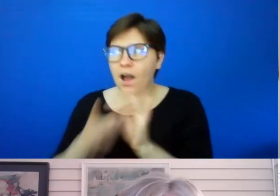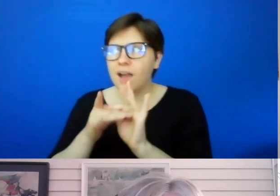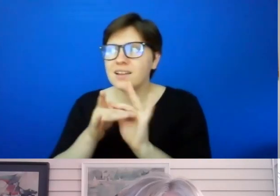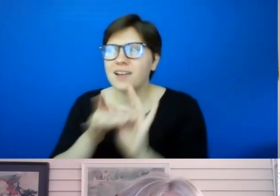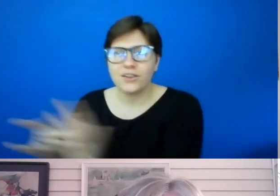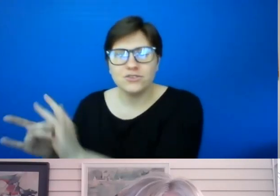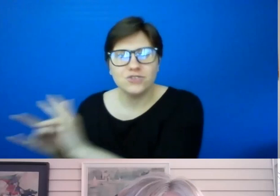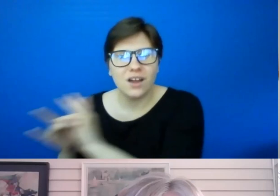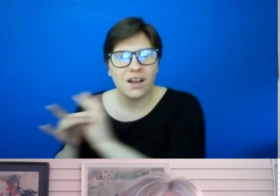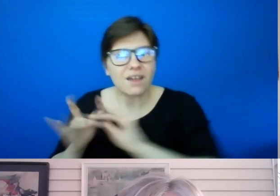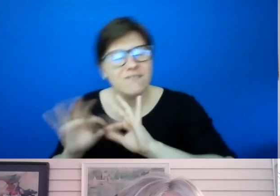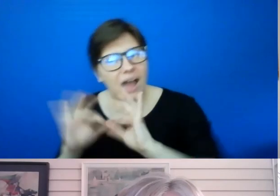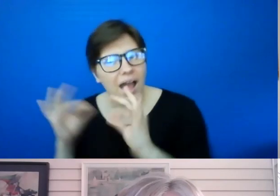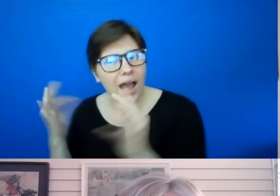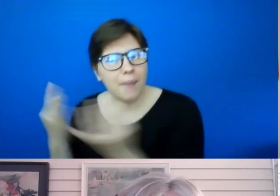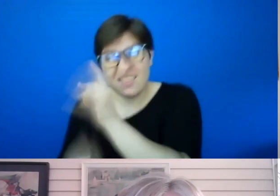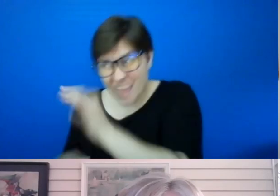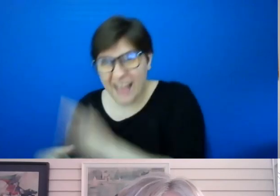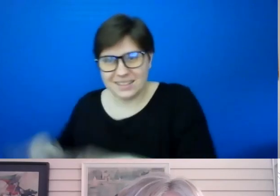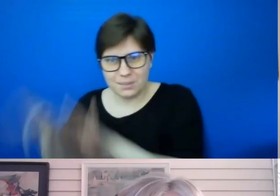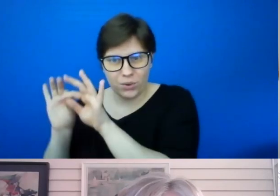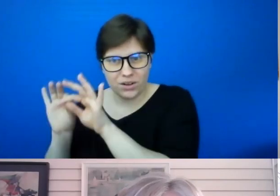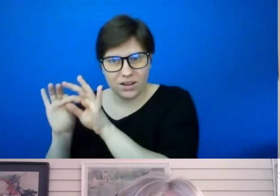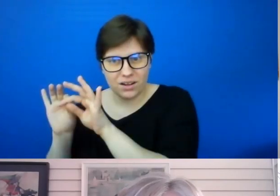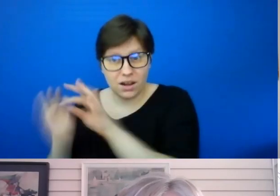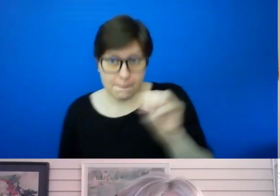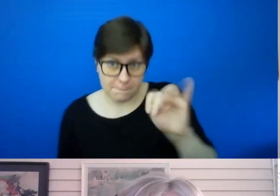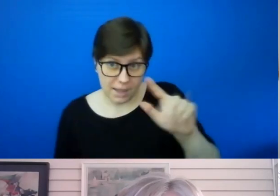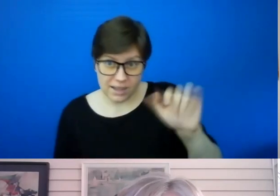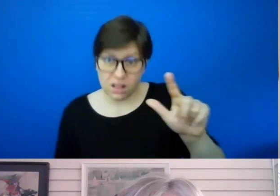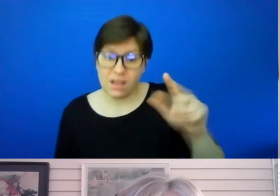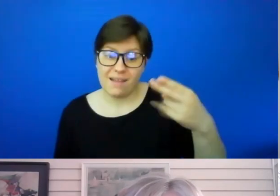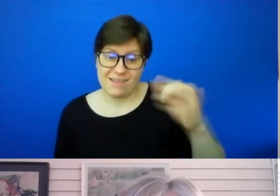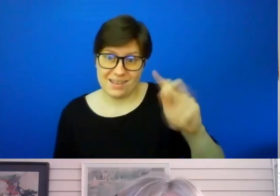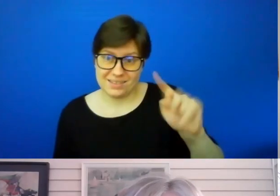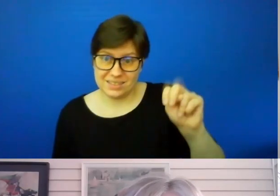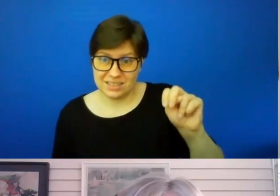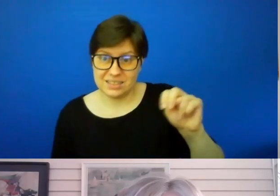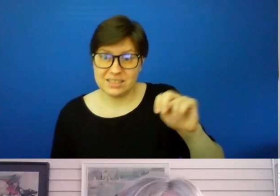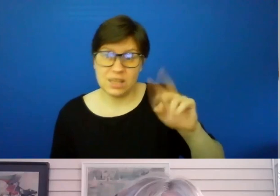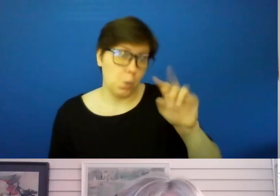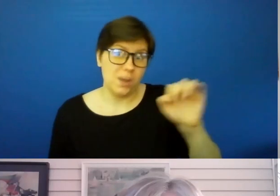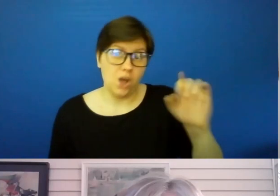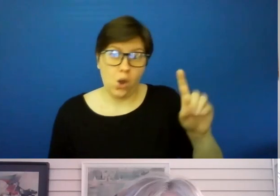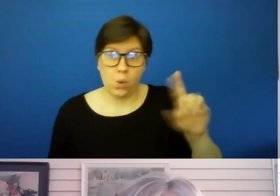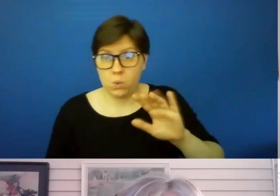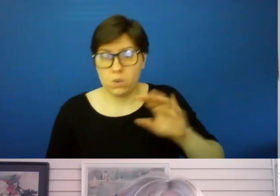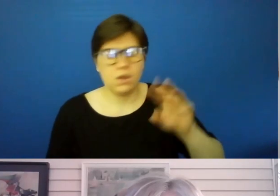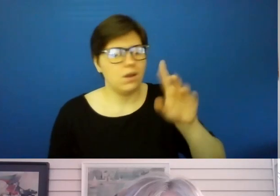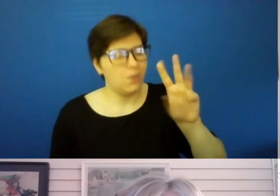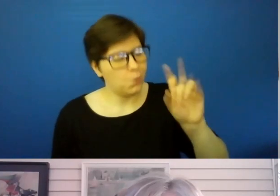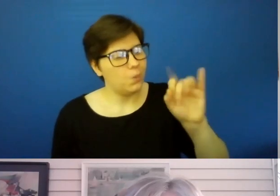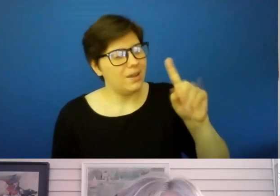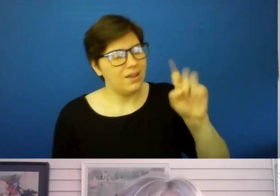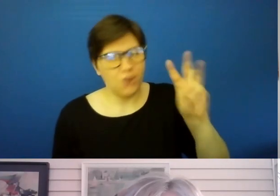and family as what's important. Michael Hickson's wife, widow, said that, of course he would have